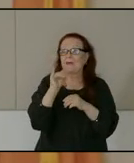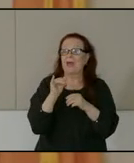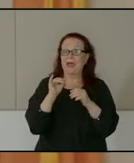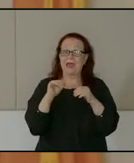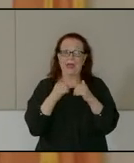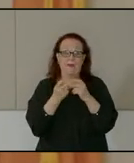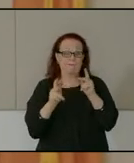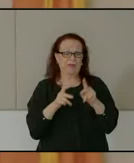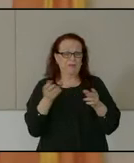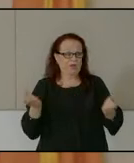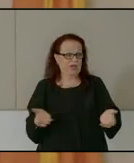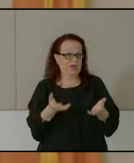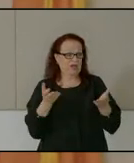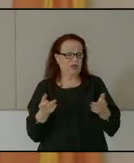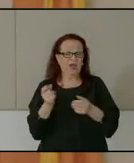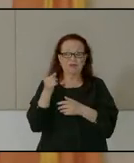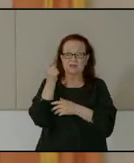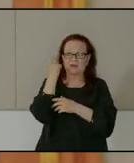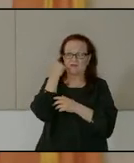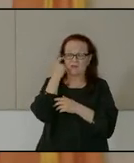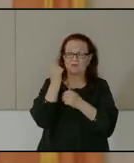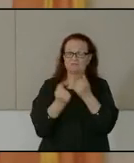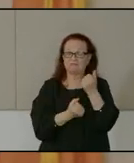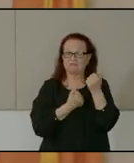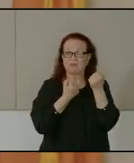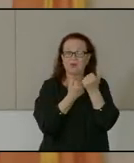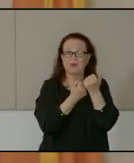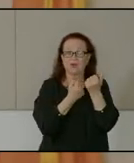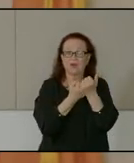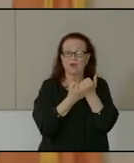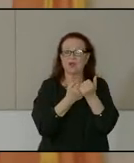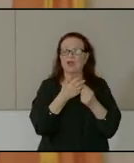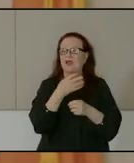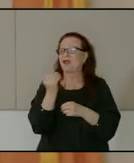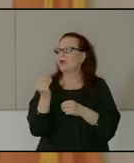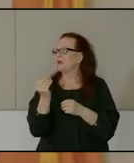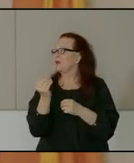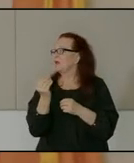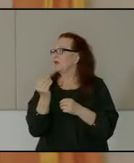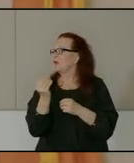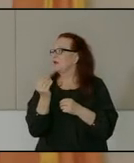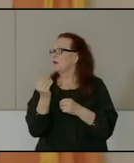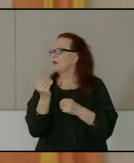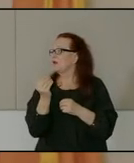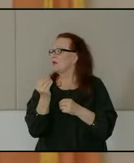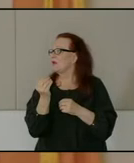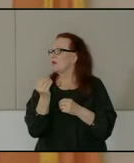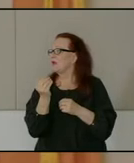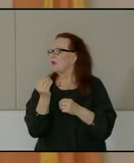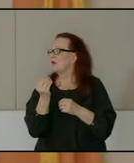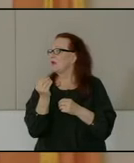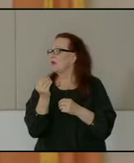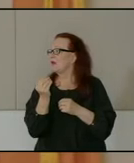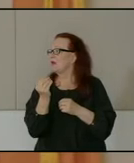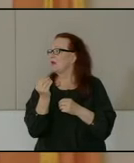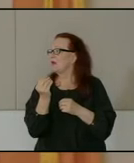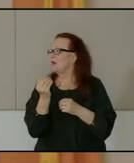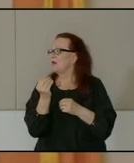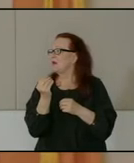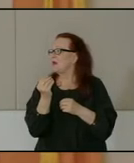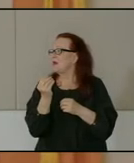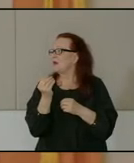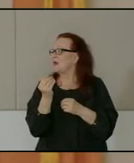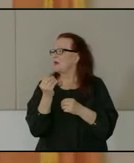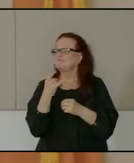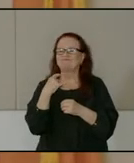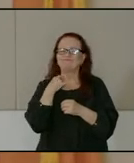by government, because there are a lot of programs and which really helps us